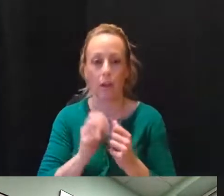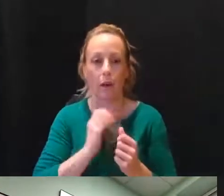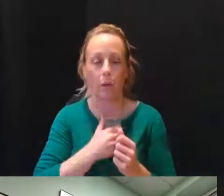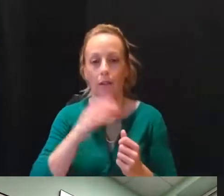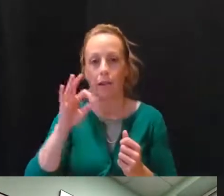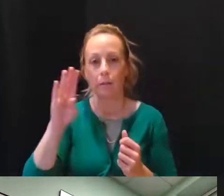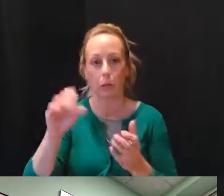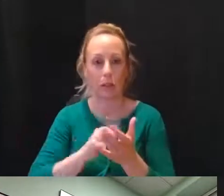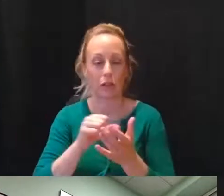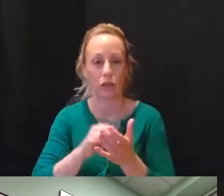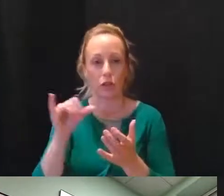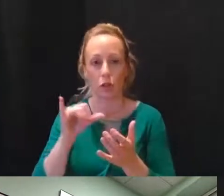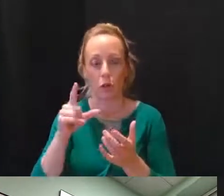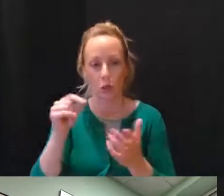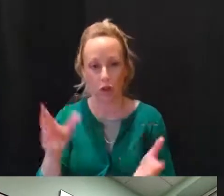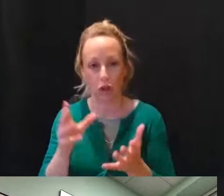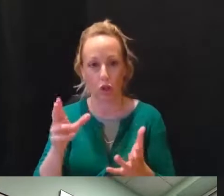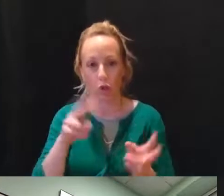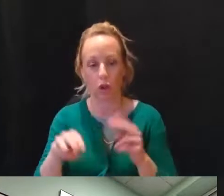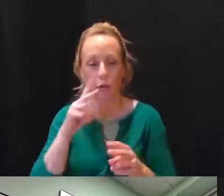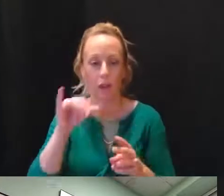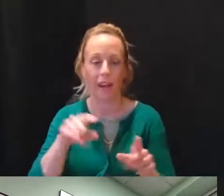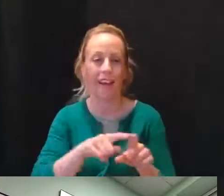we encourage you to look for those as well. Thank you